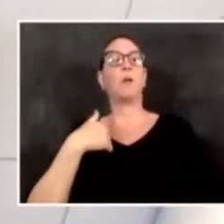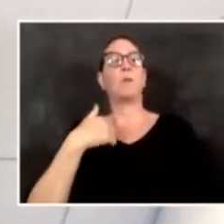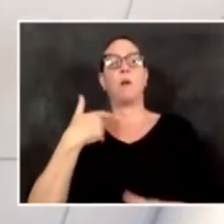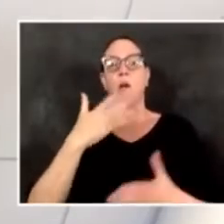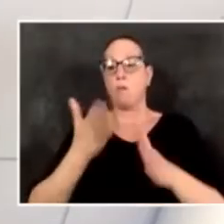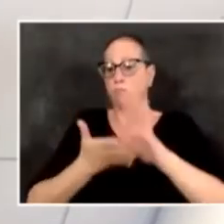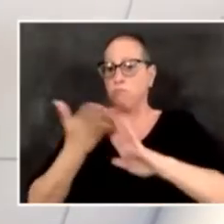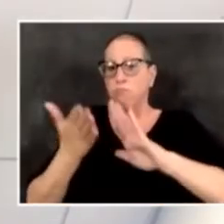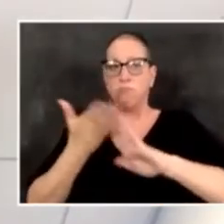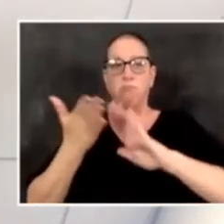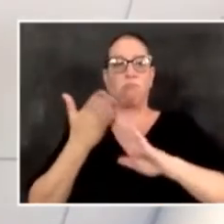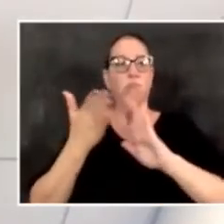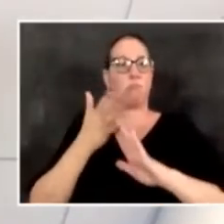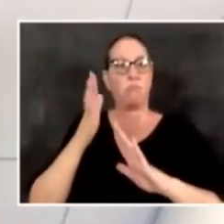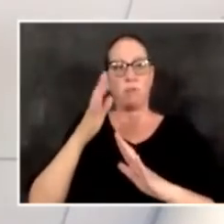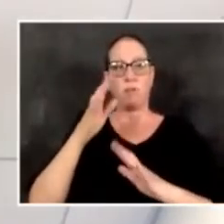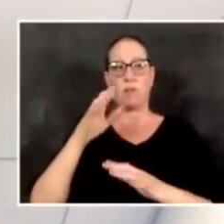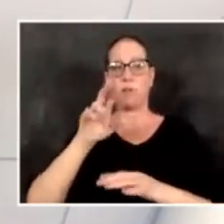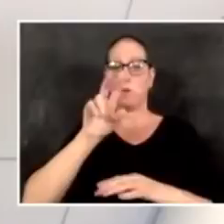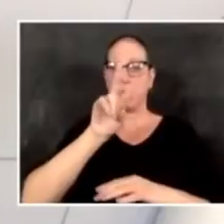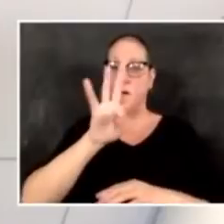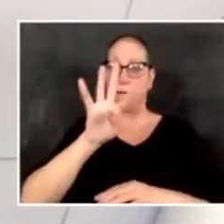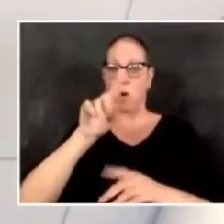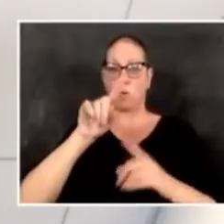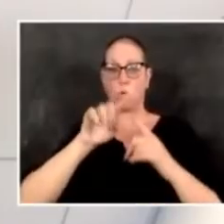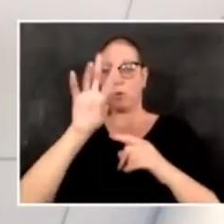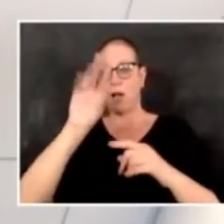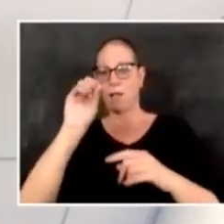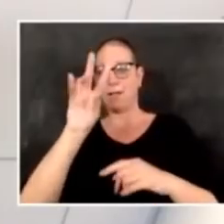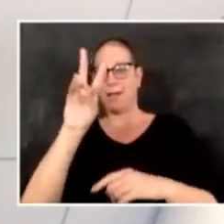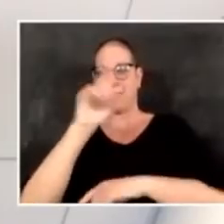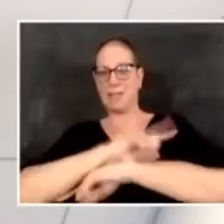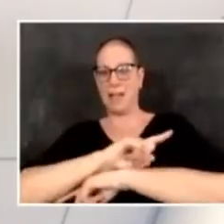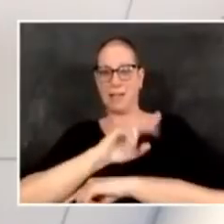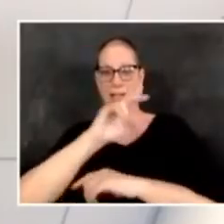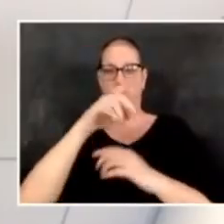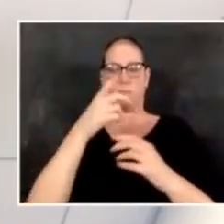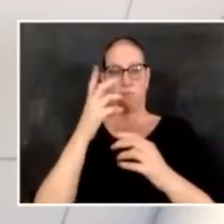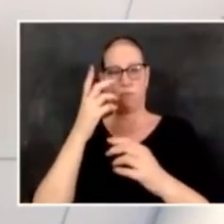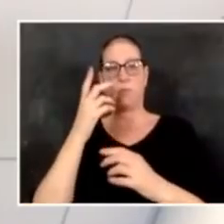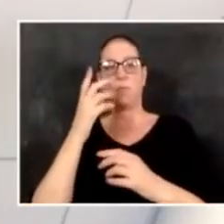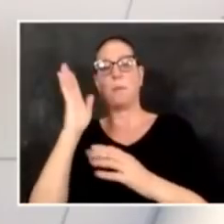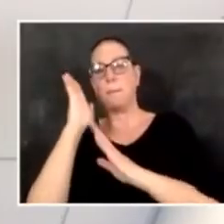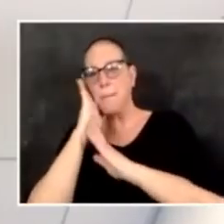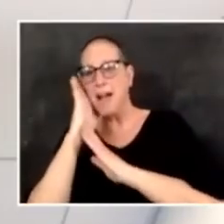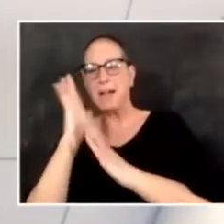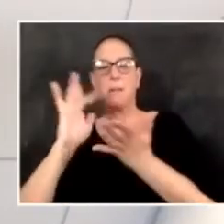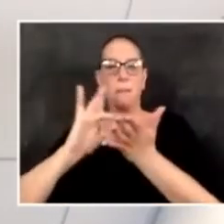resources that we have to get a roof over their heads and get them the services and support that they deserve and need.